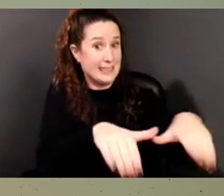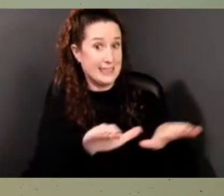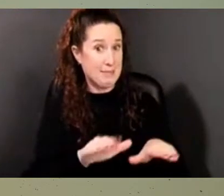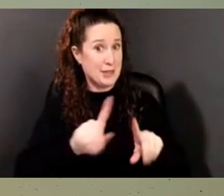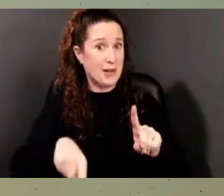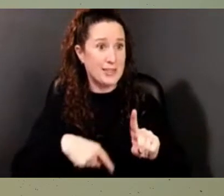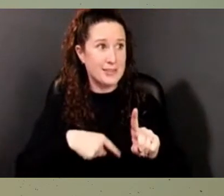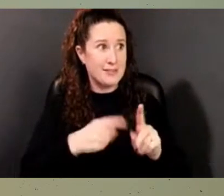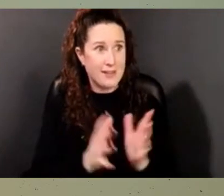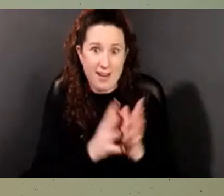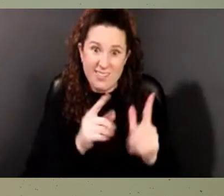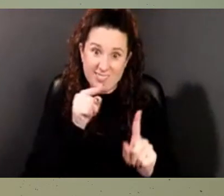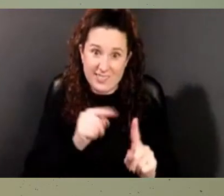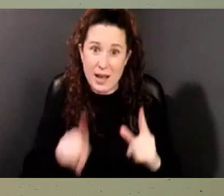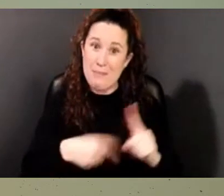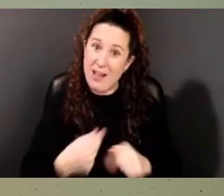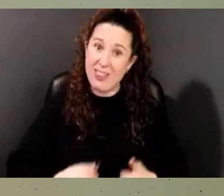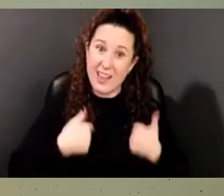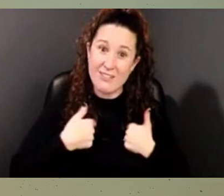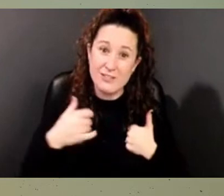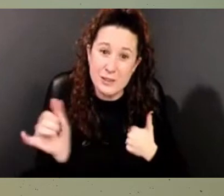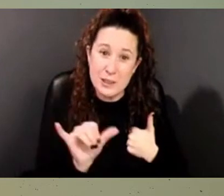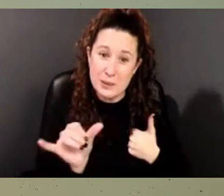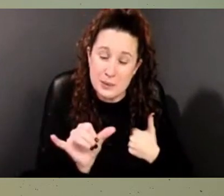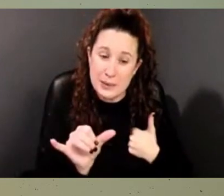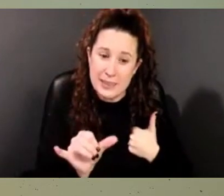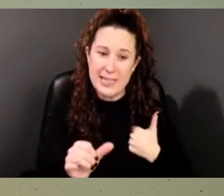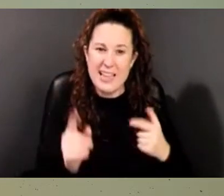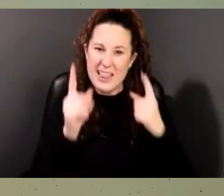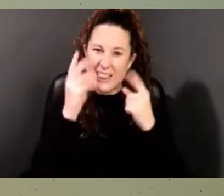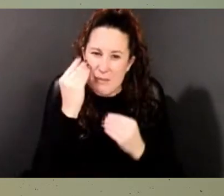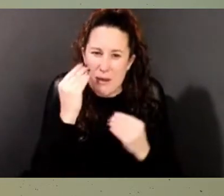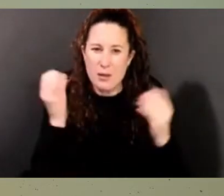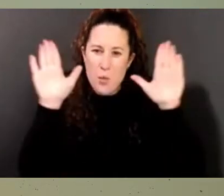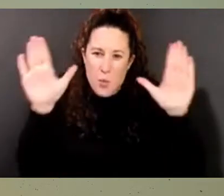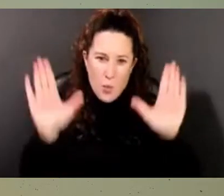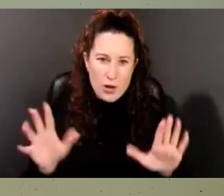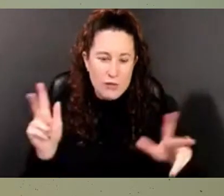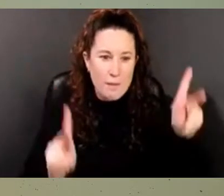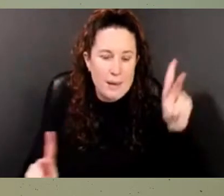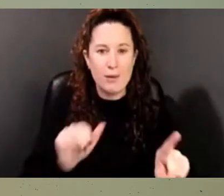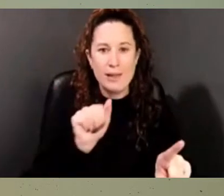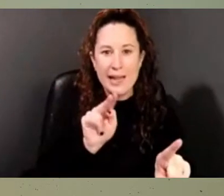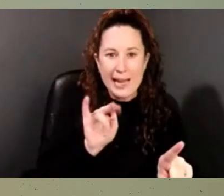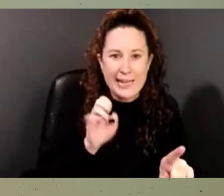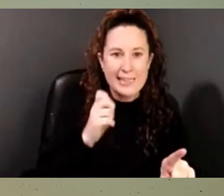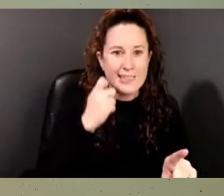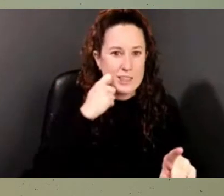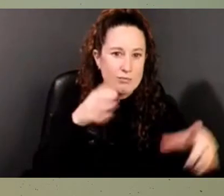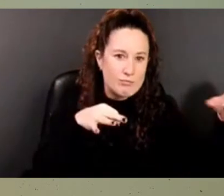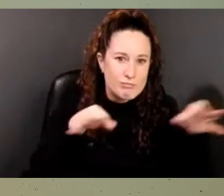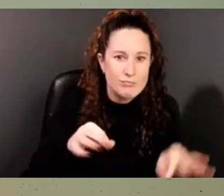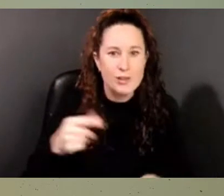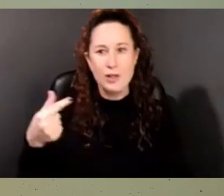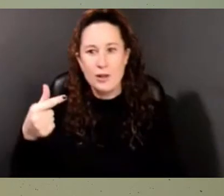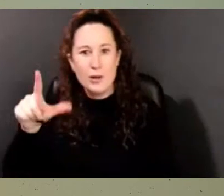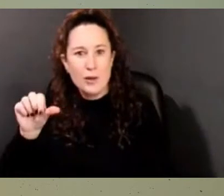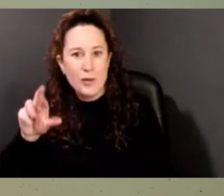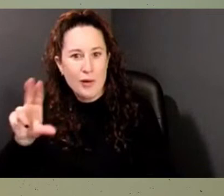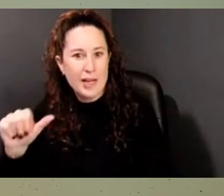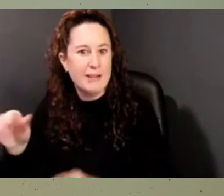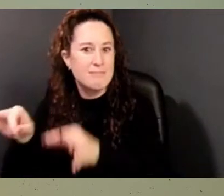right? This is how those wonderful people, right, that Annie pointed out, that Gloria pointed out, this is how we know them, because they have